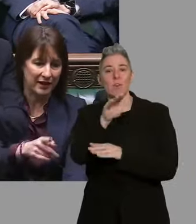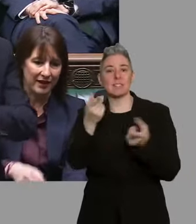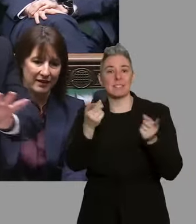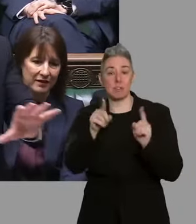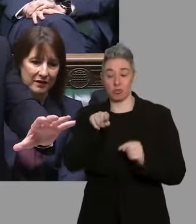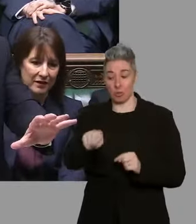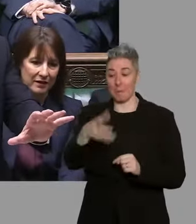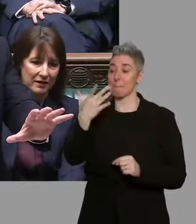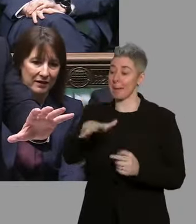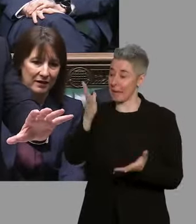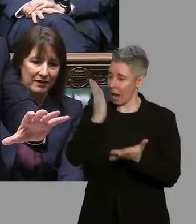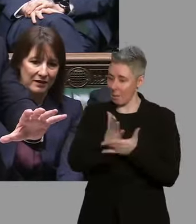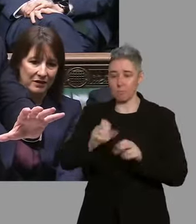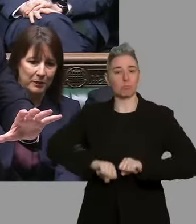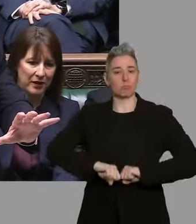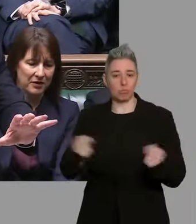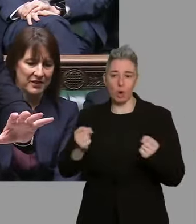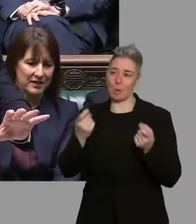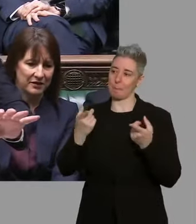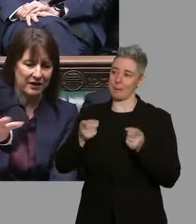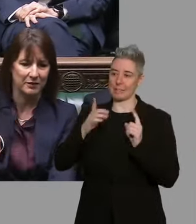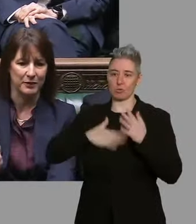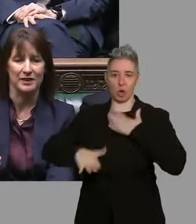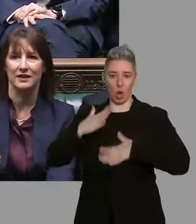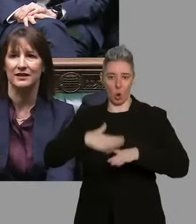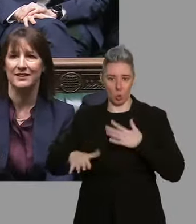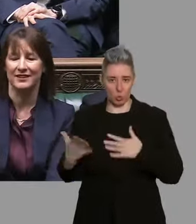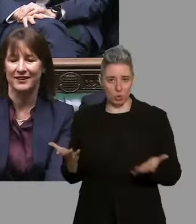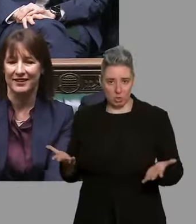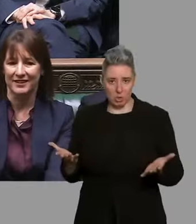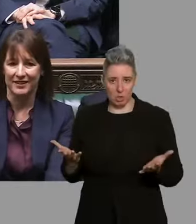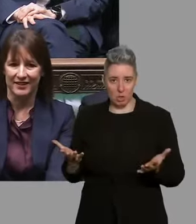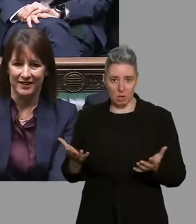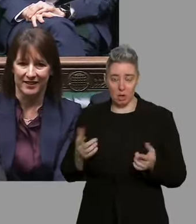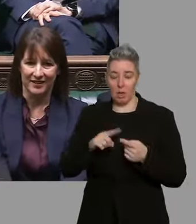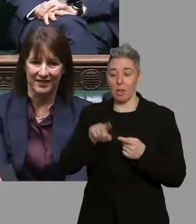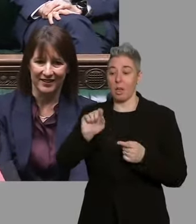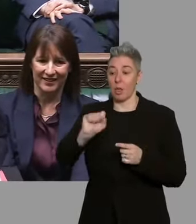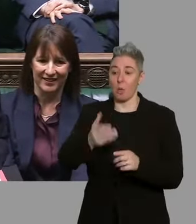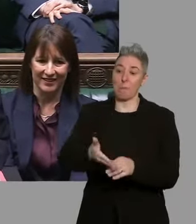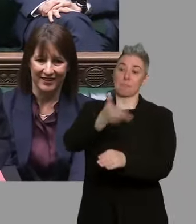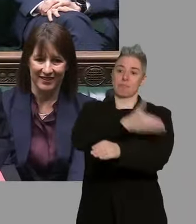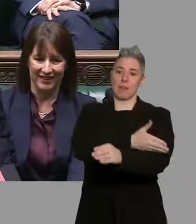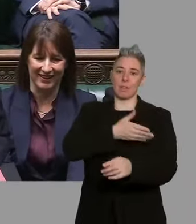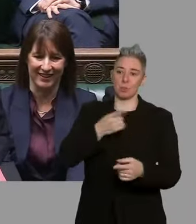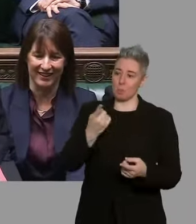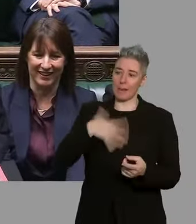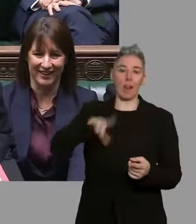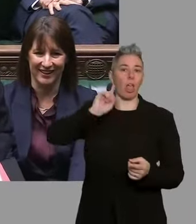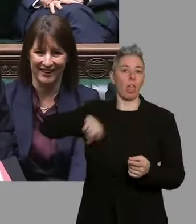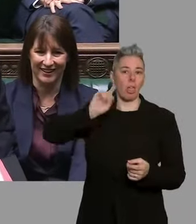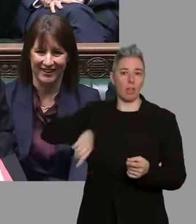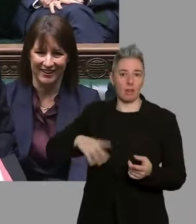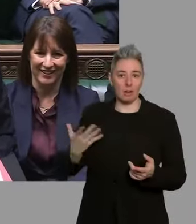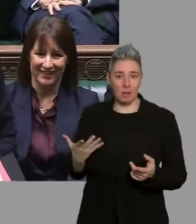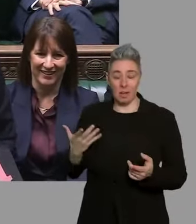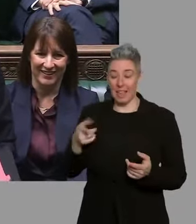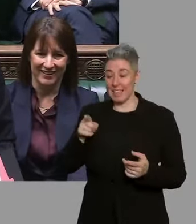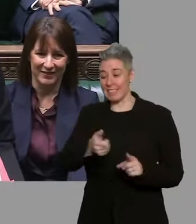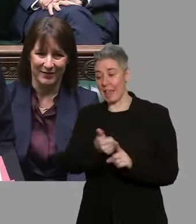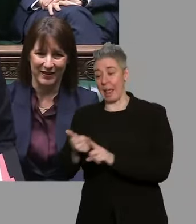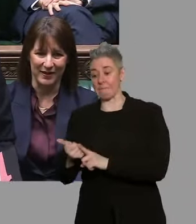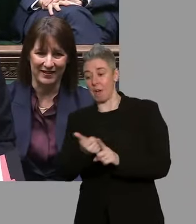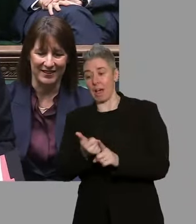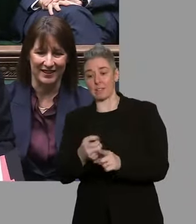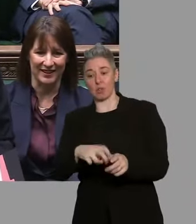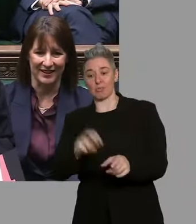Batu, ignored it. It was the advisor that then had to resign because he wasn't taken seriously. And she's now